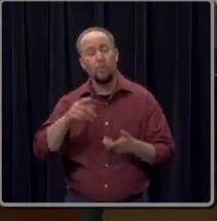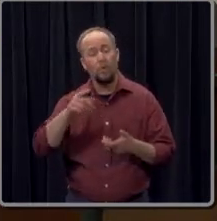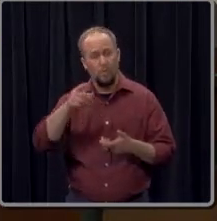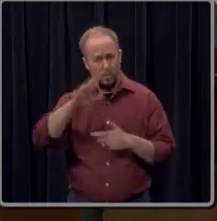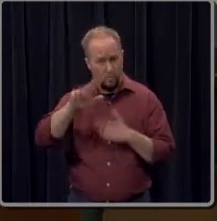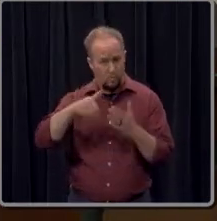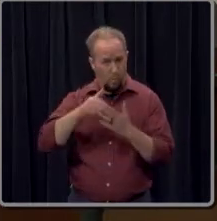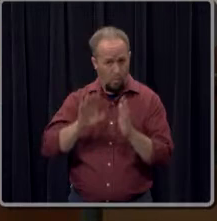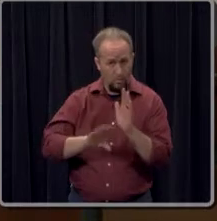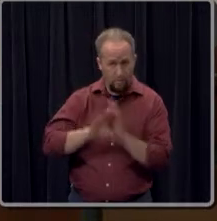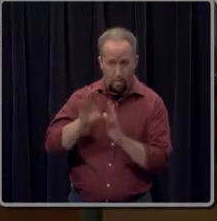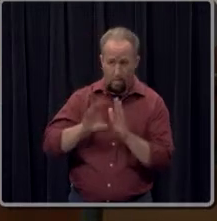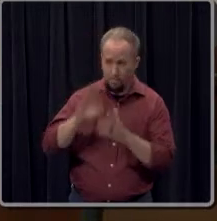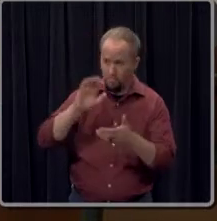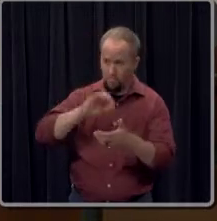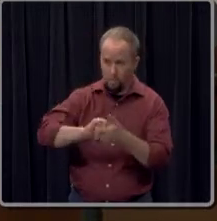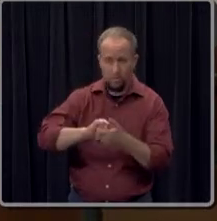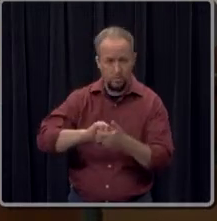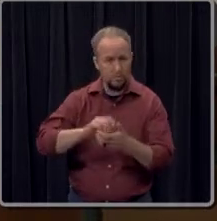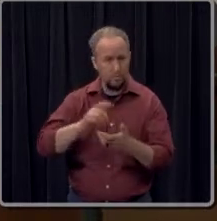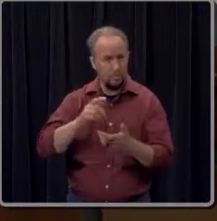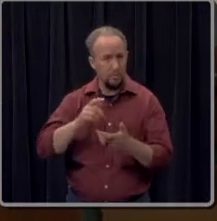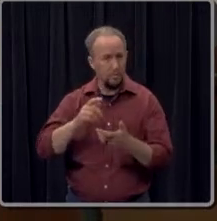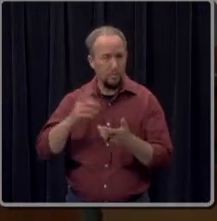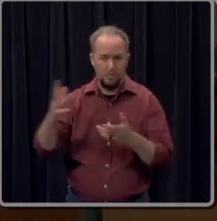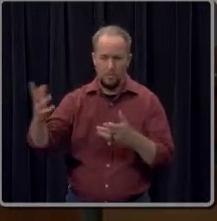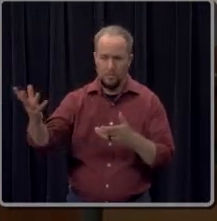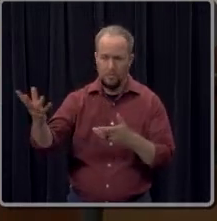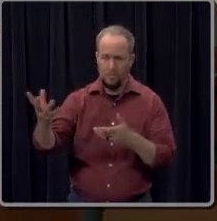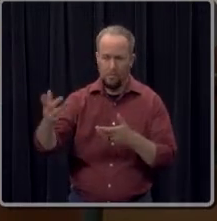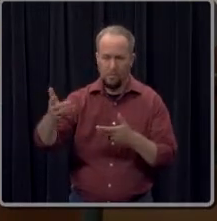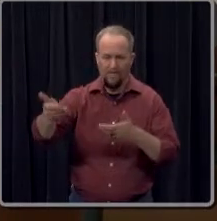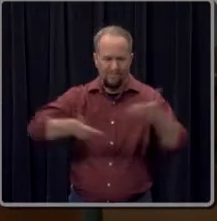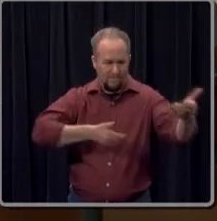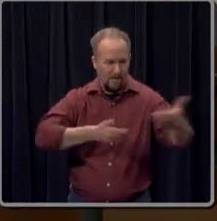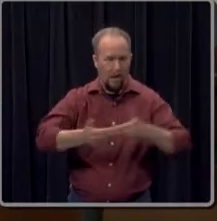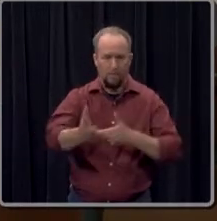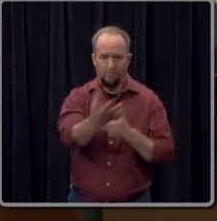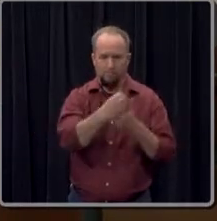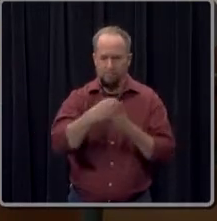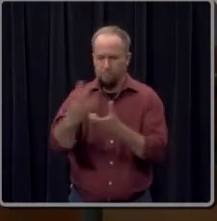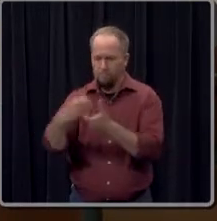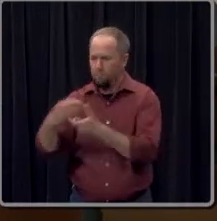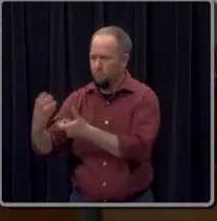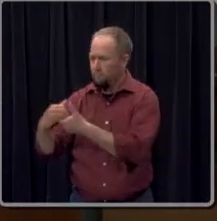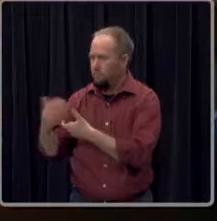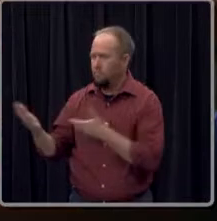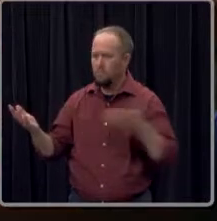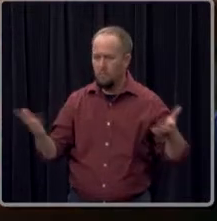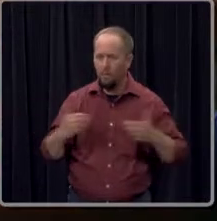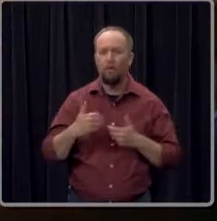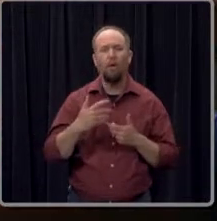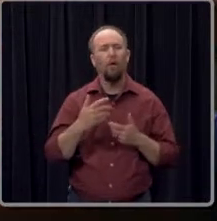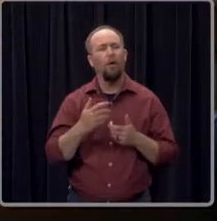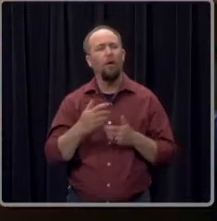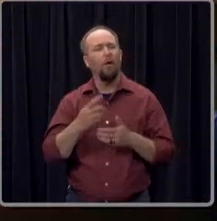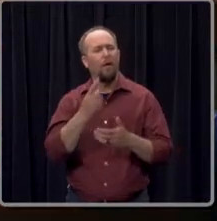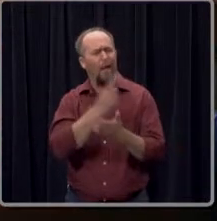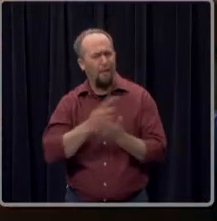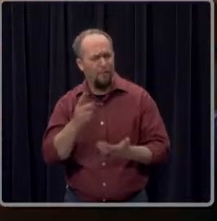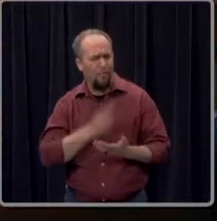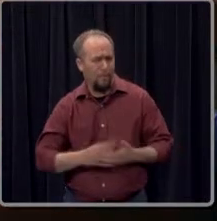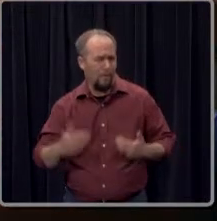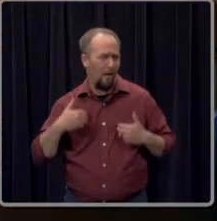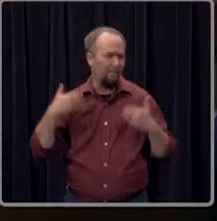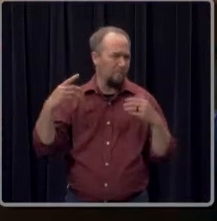you all develop to bring other people in, the skills. Every week there is a training, there's new